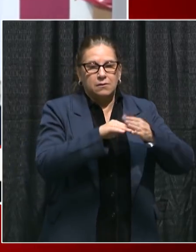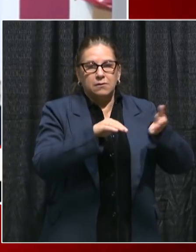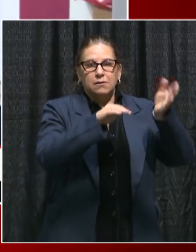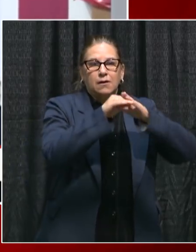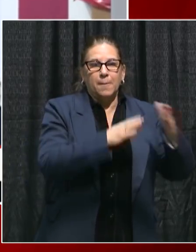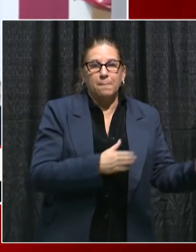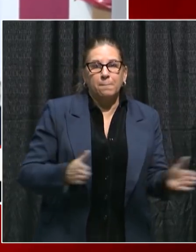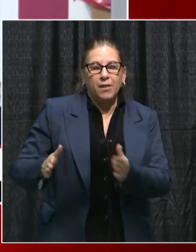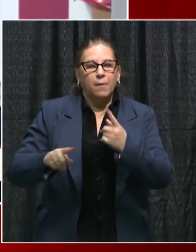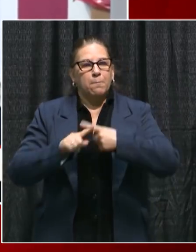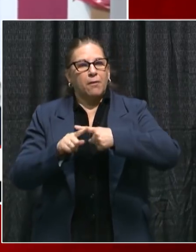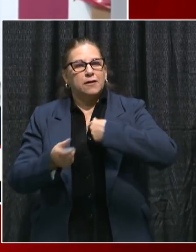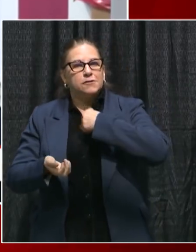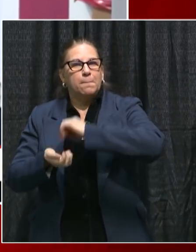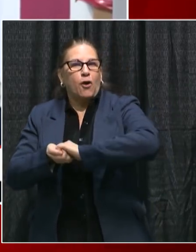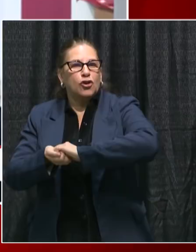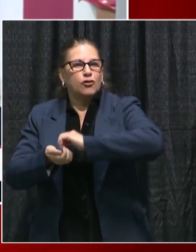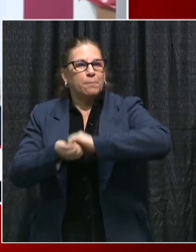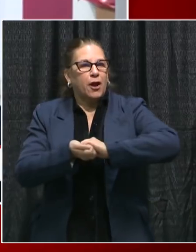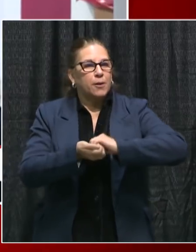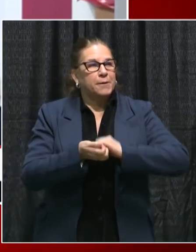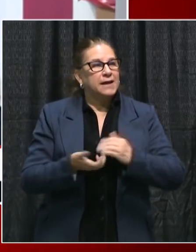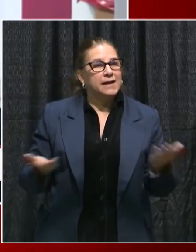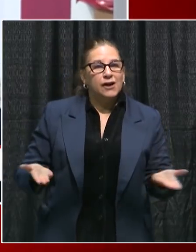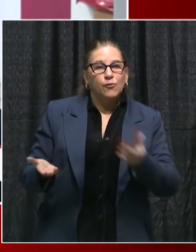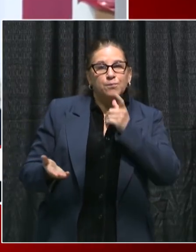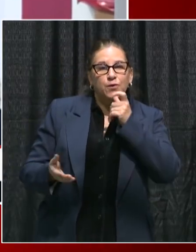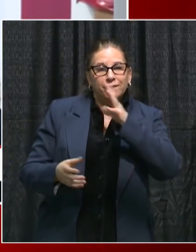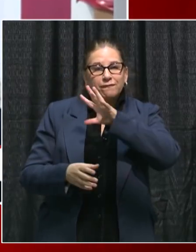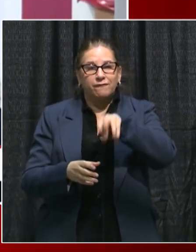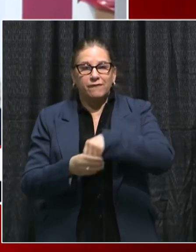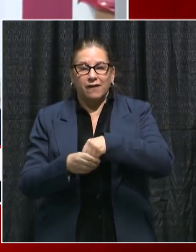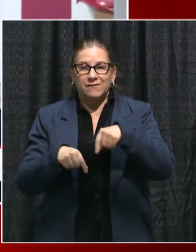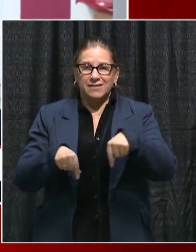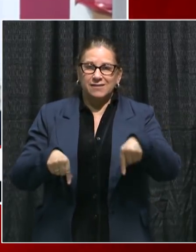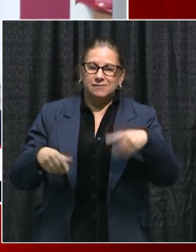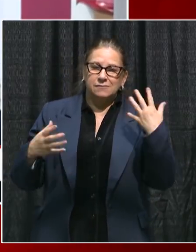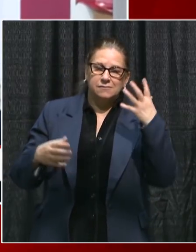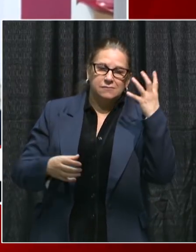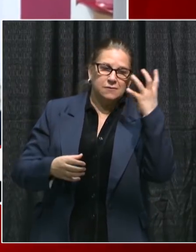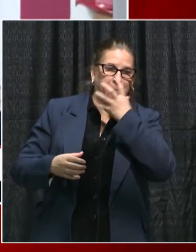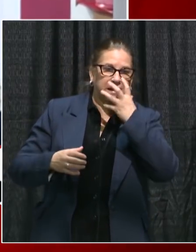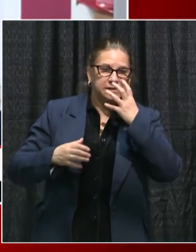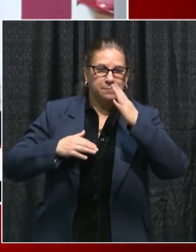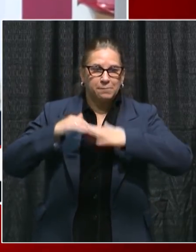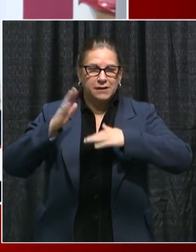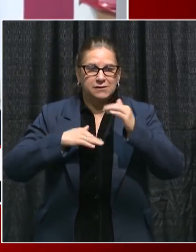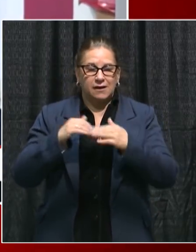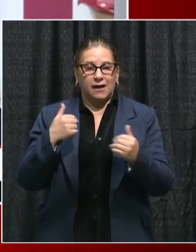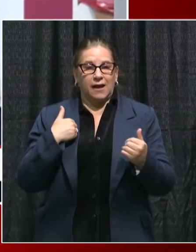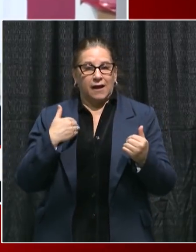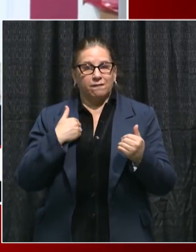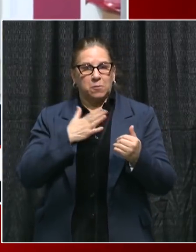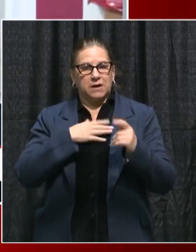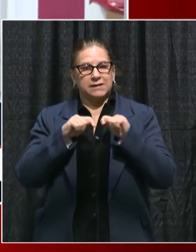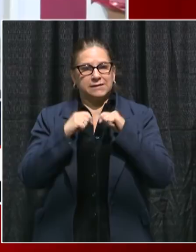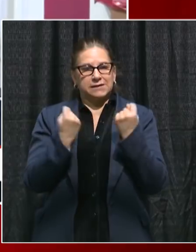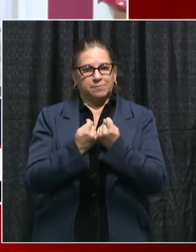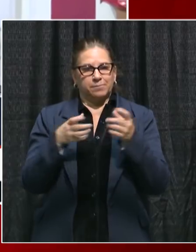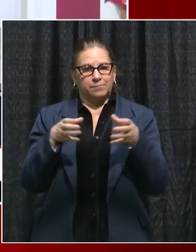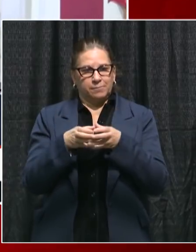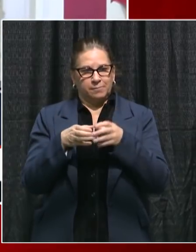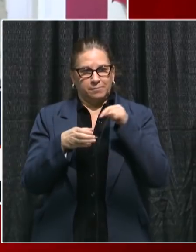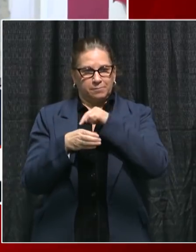this incredible facility. I am joined by members of my cabinet. To my right, Chris Rodriguez, who